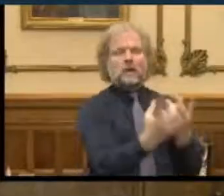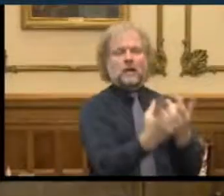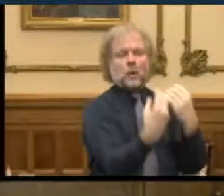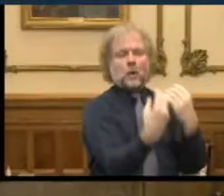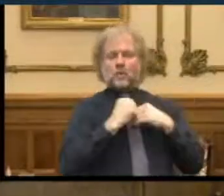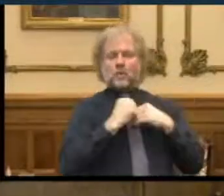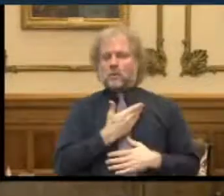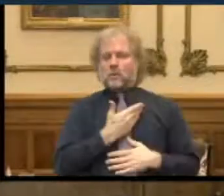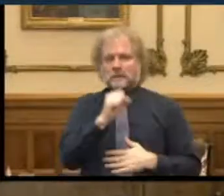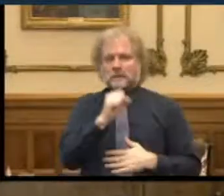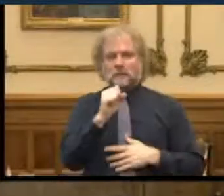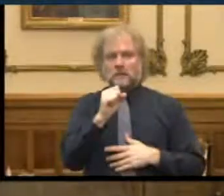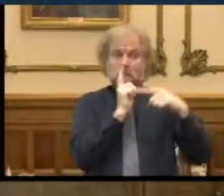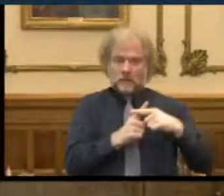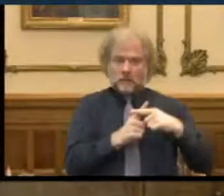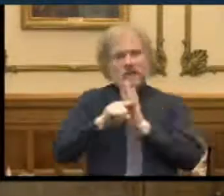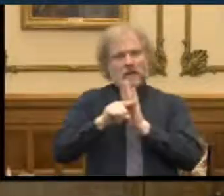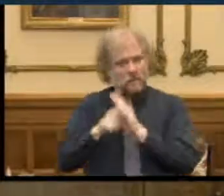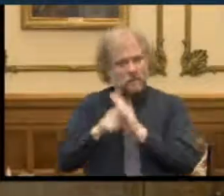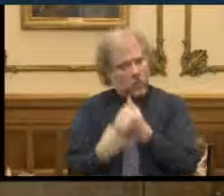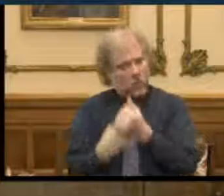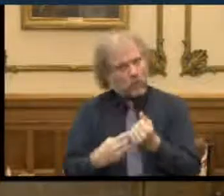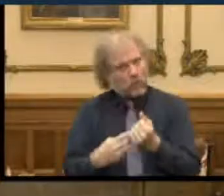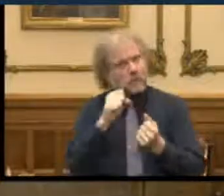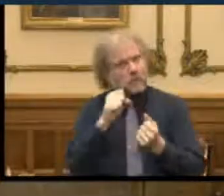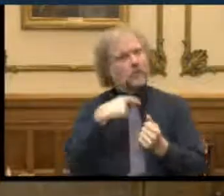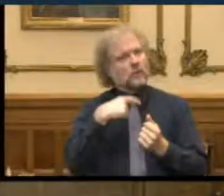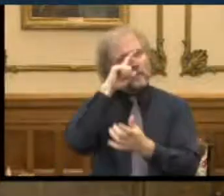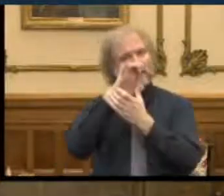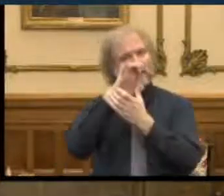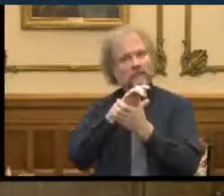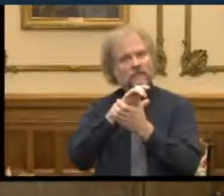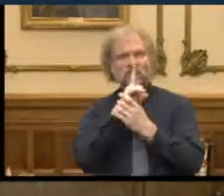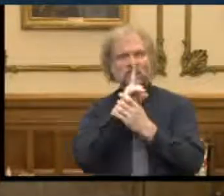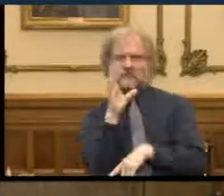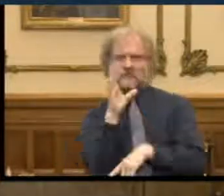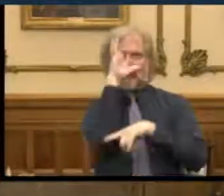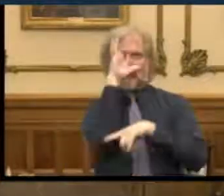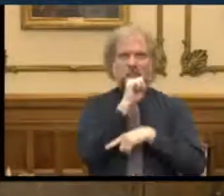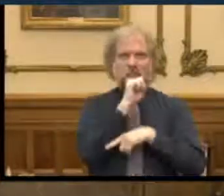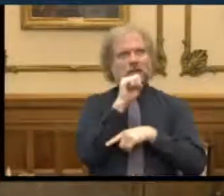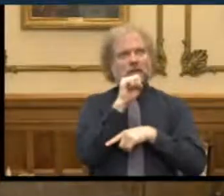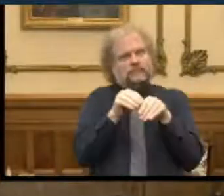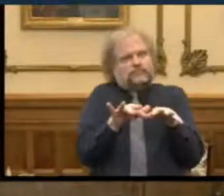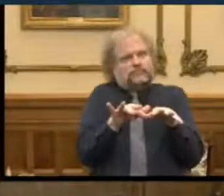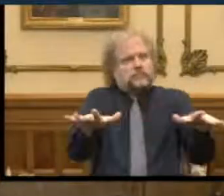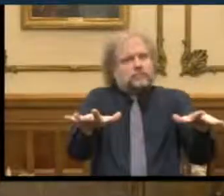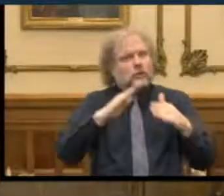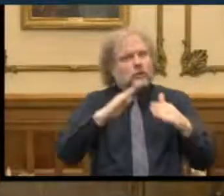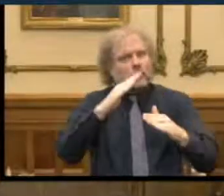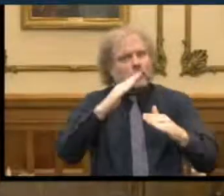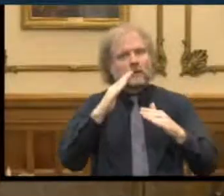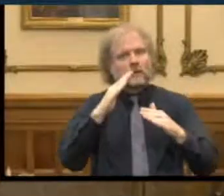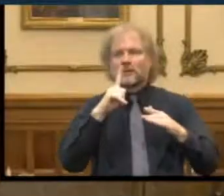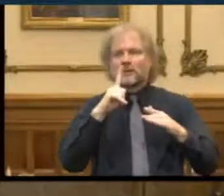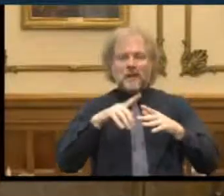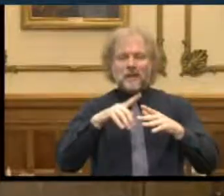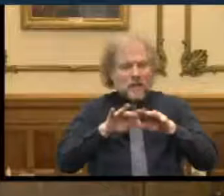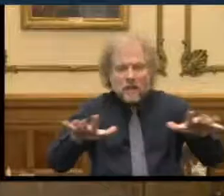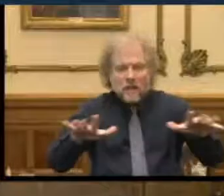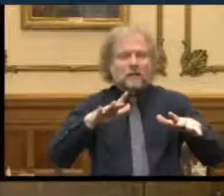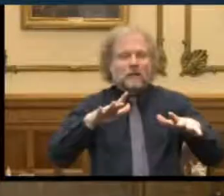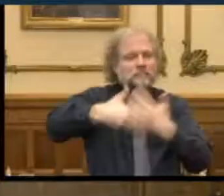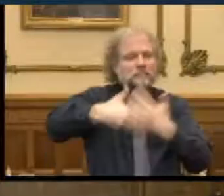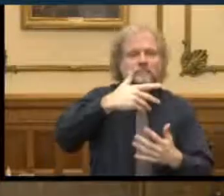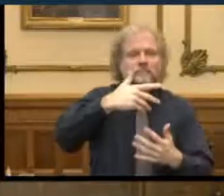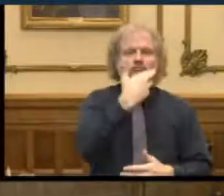both the positives and the negatives, because we do believe that to be an estimate of community spread, because they are out and active in our restaurants, in